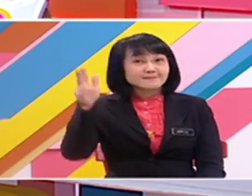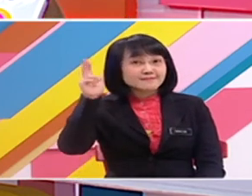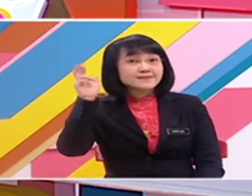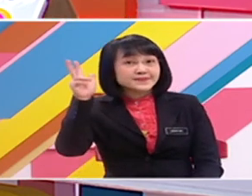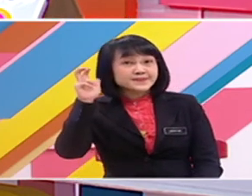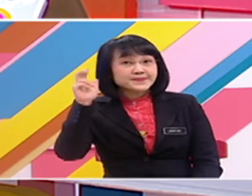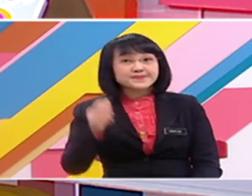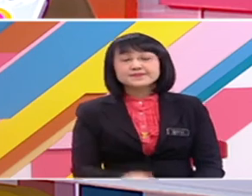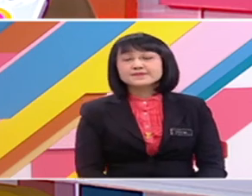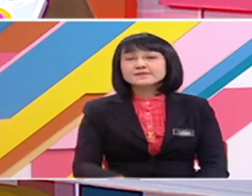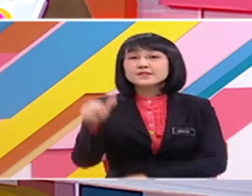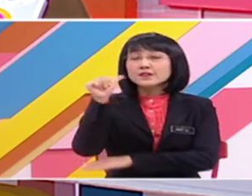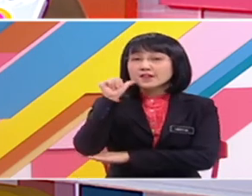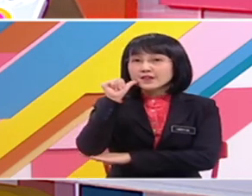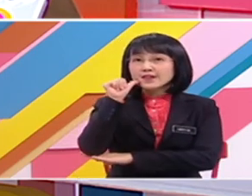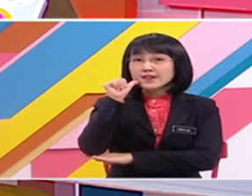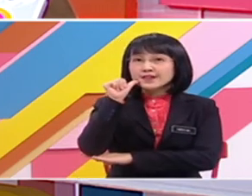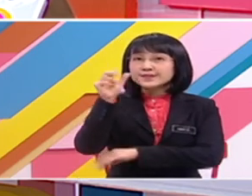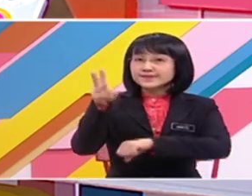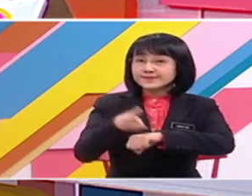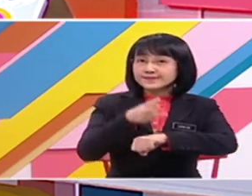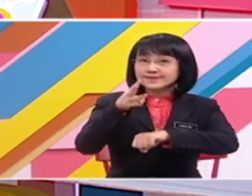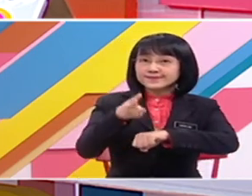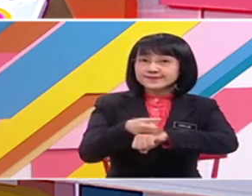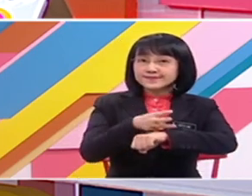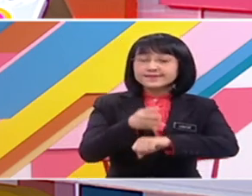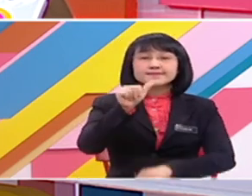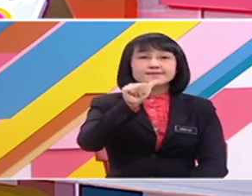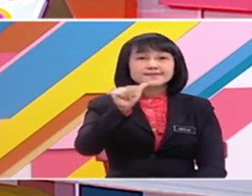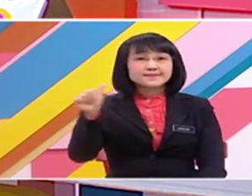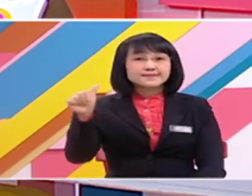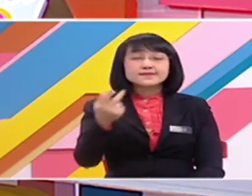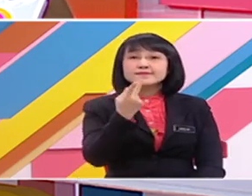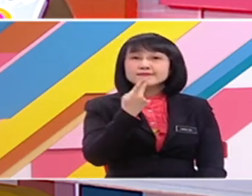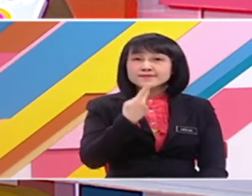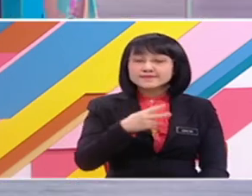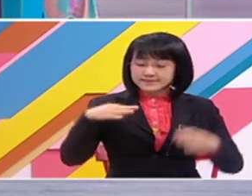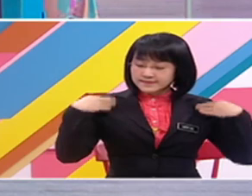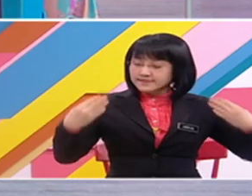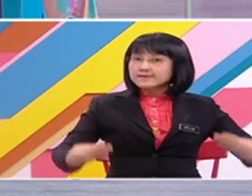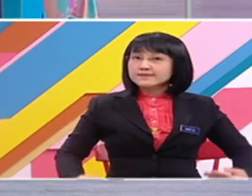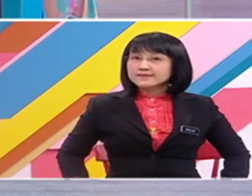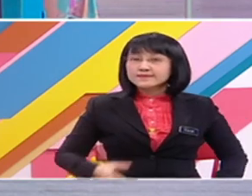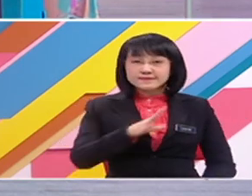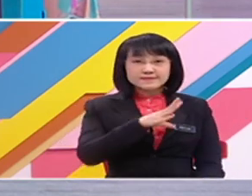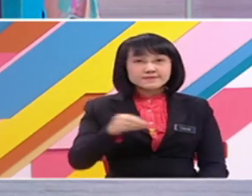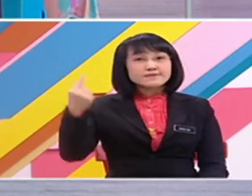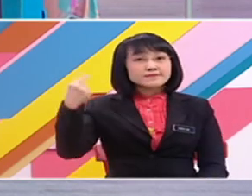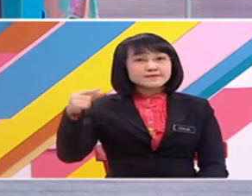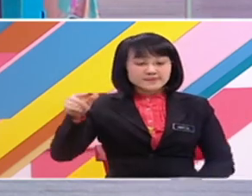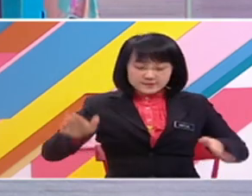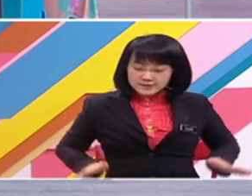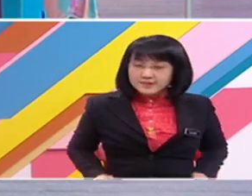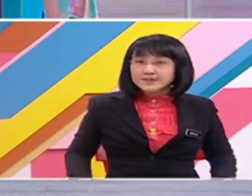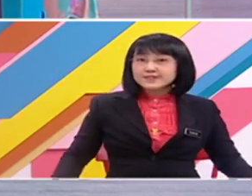Okay, Amna wears a pink blouse and green